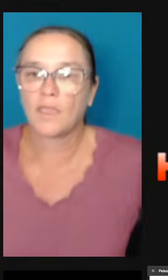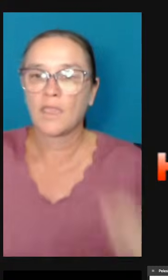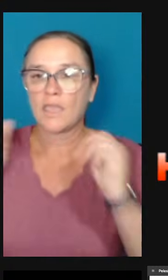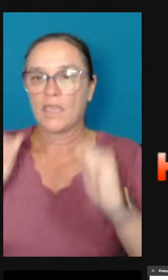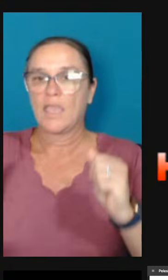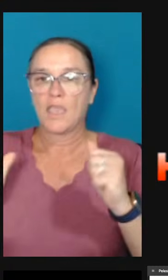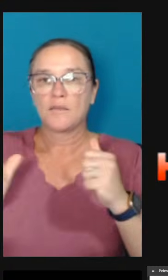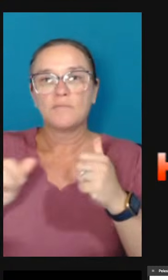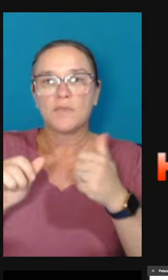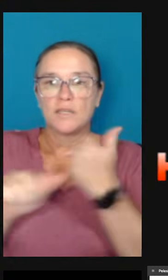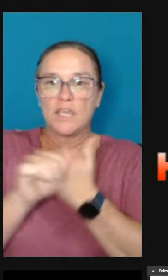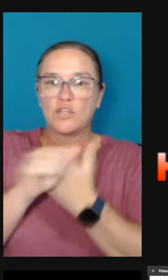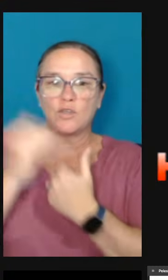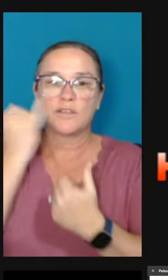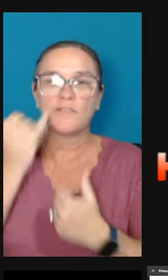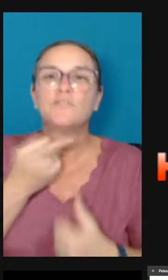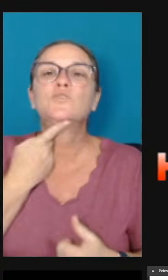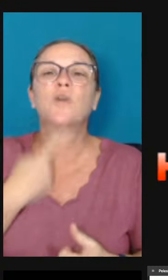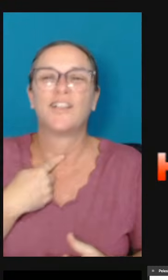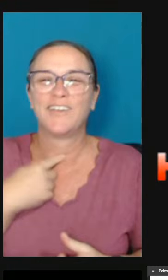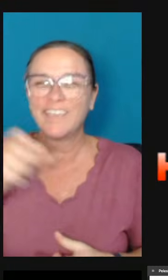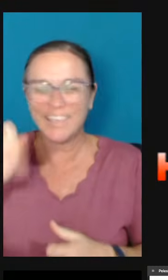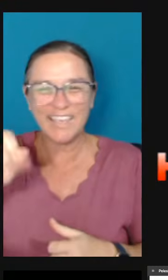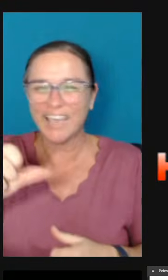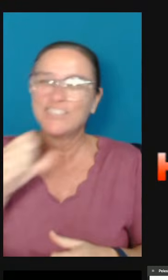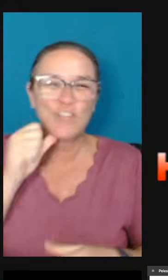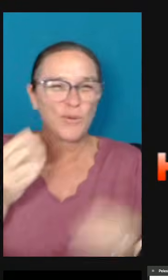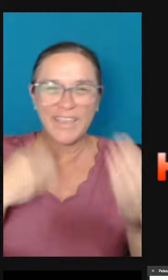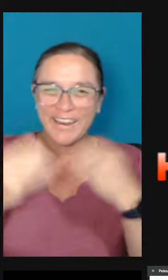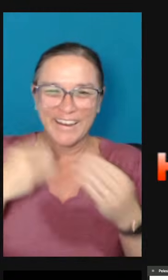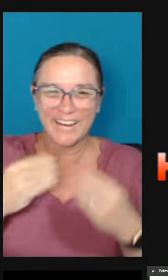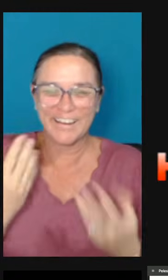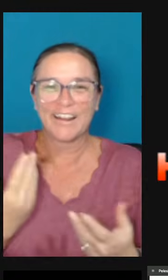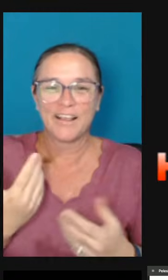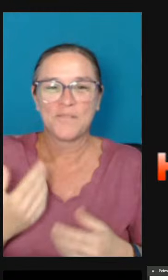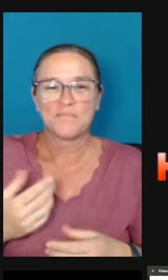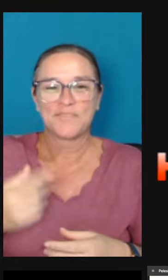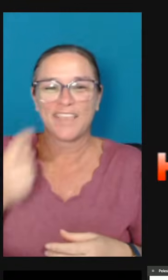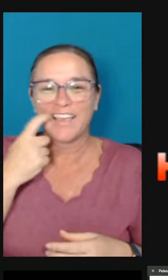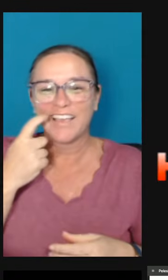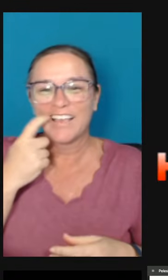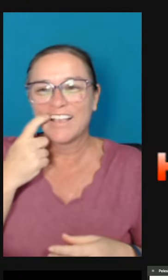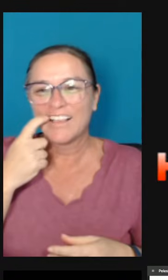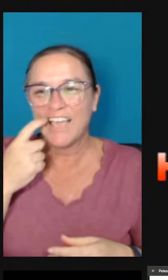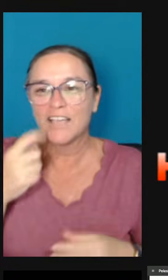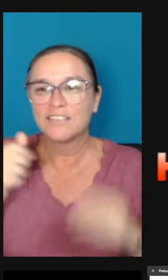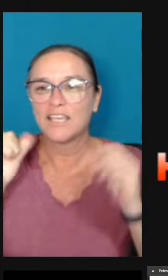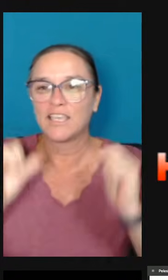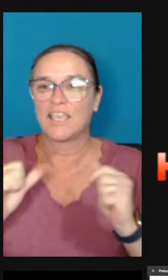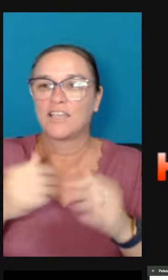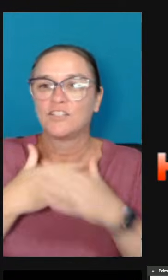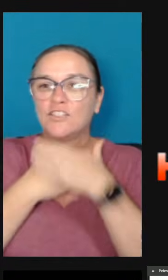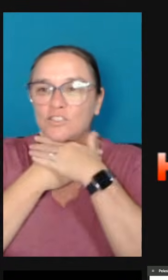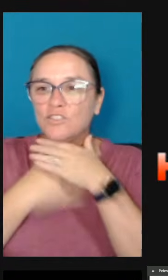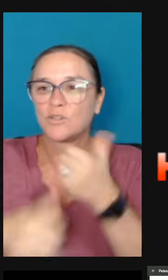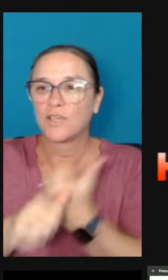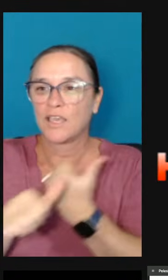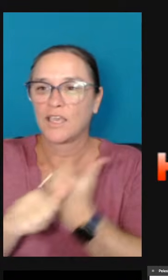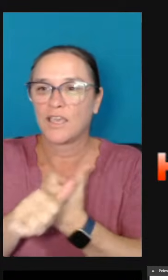Yeah, don't eat it, right? But glass shards may cut or be a choking hazard. Keep children away from Pele's